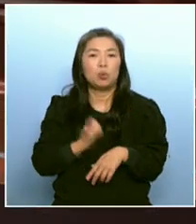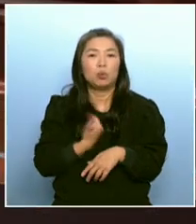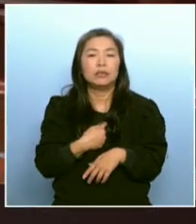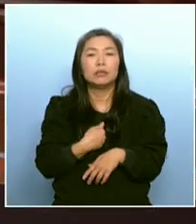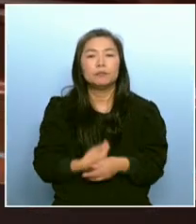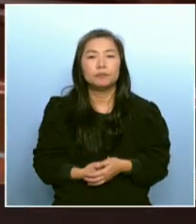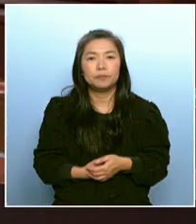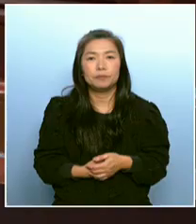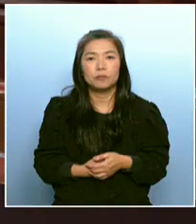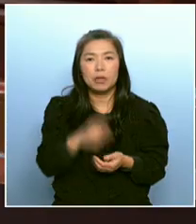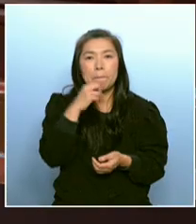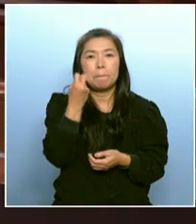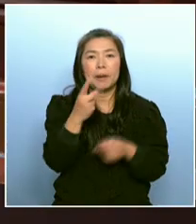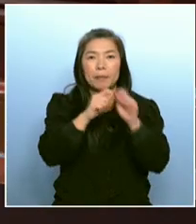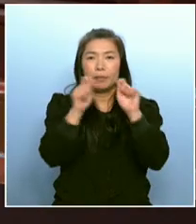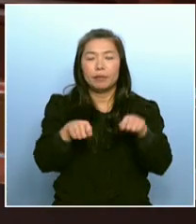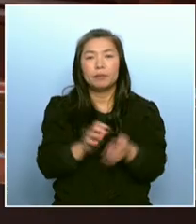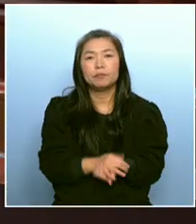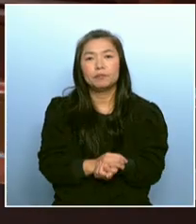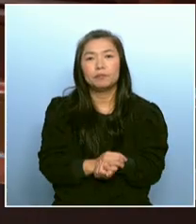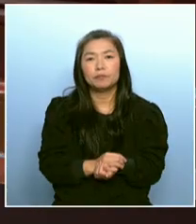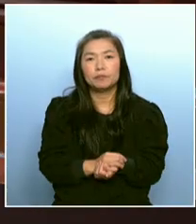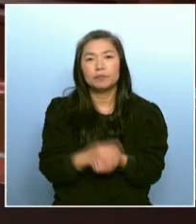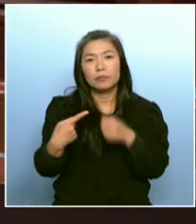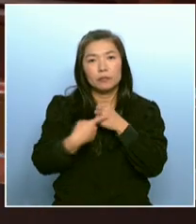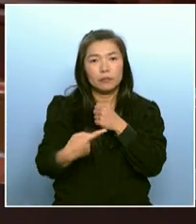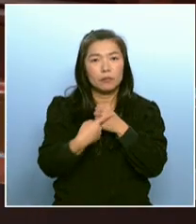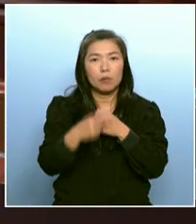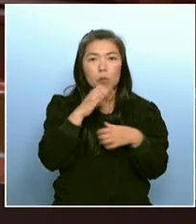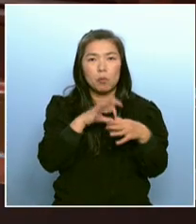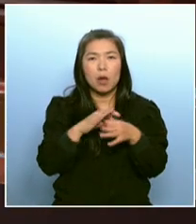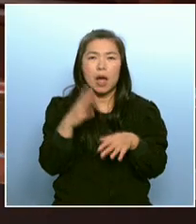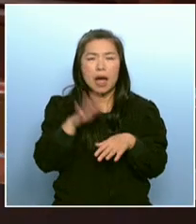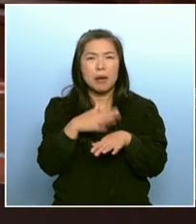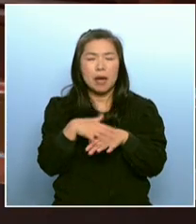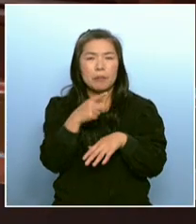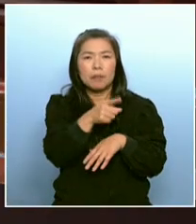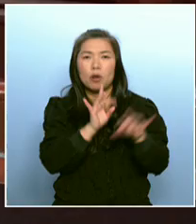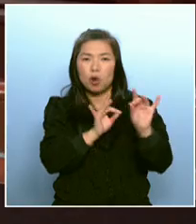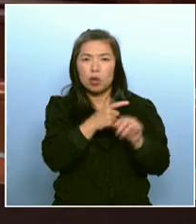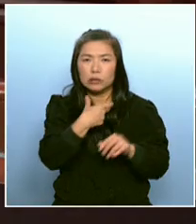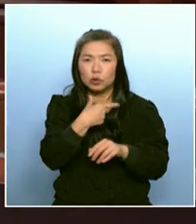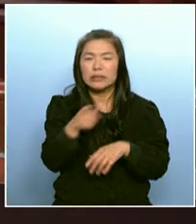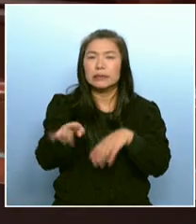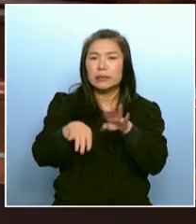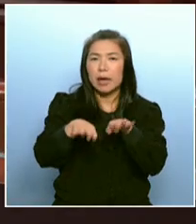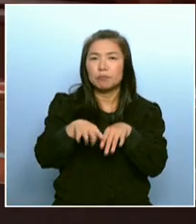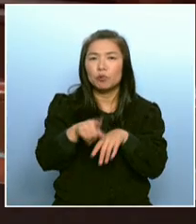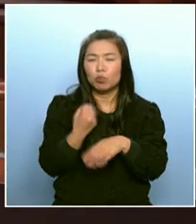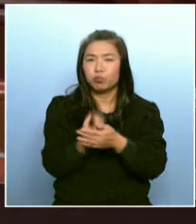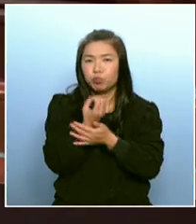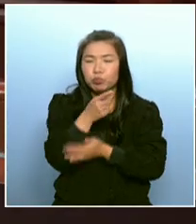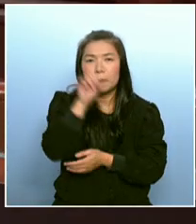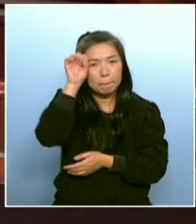Rise program twice, and this year I am one of the mentors under the Strive and Rise program. I have a couple of